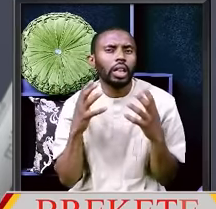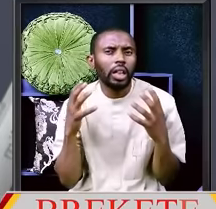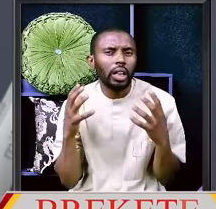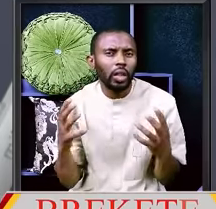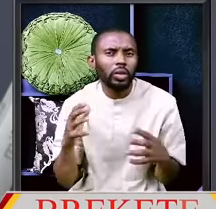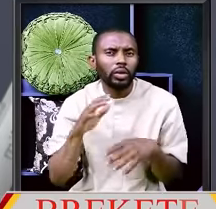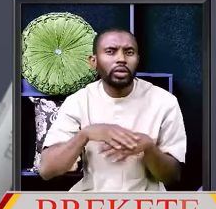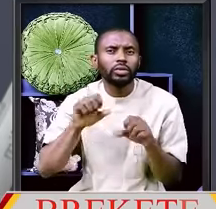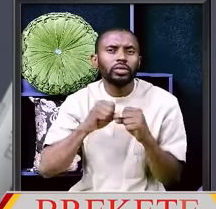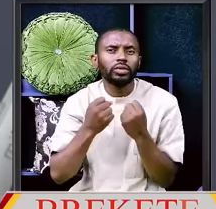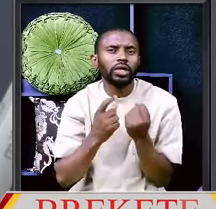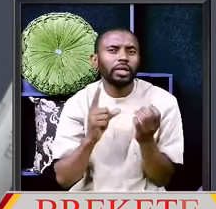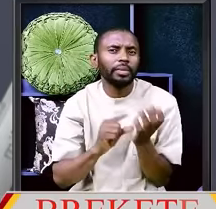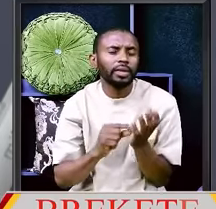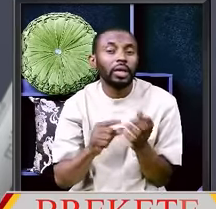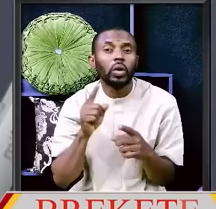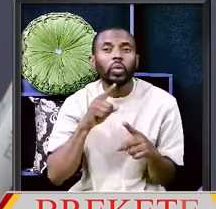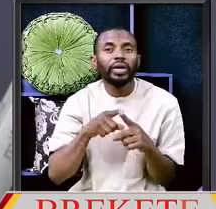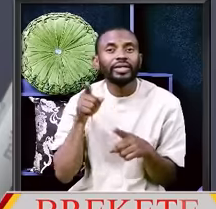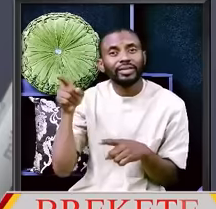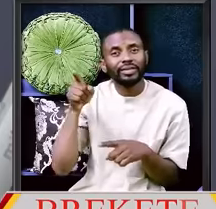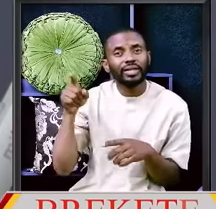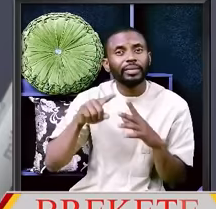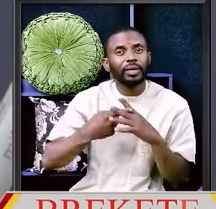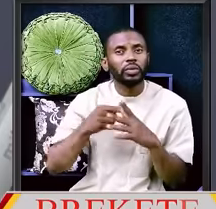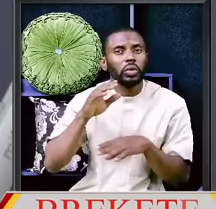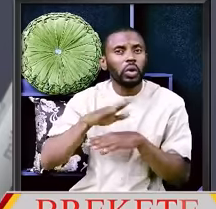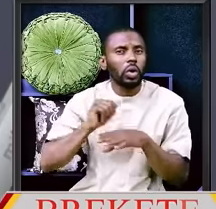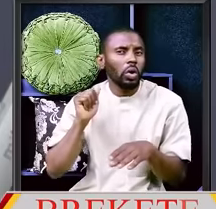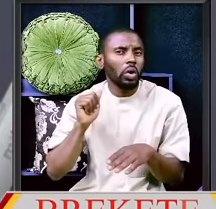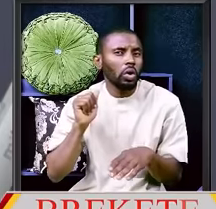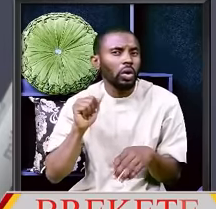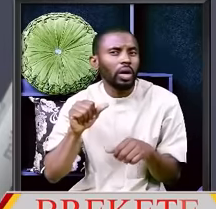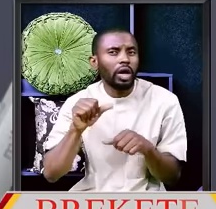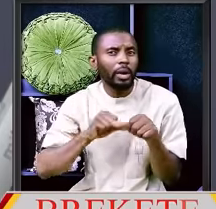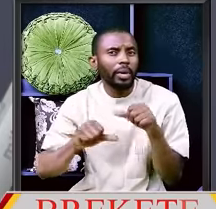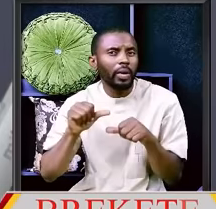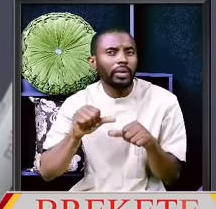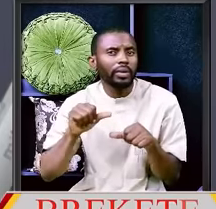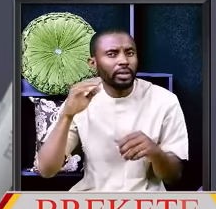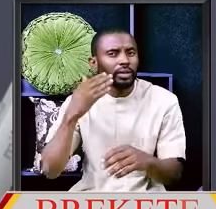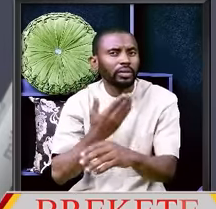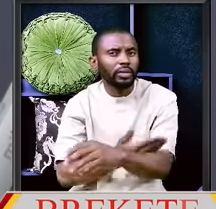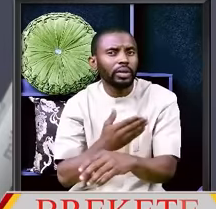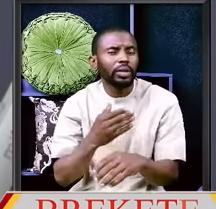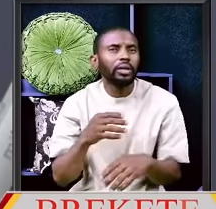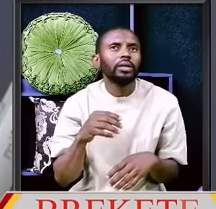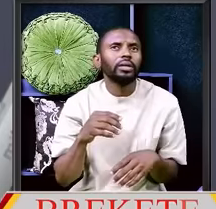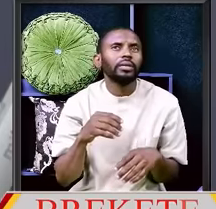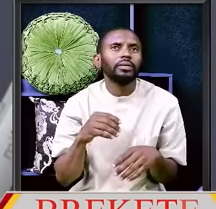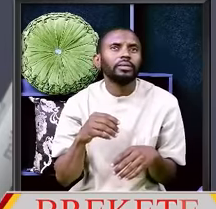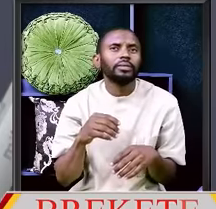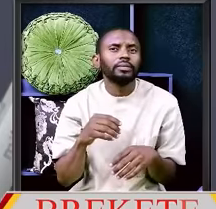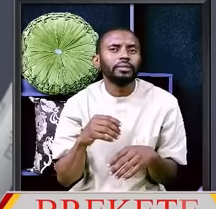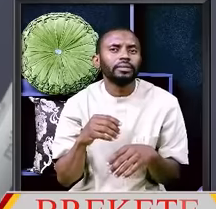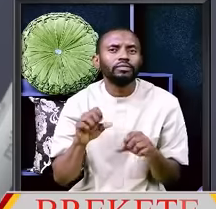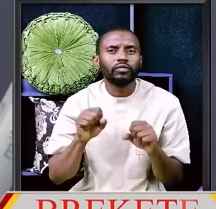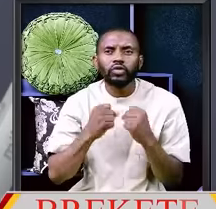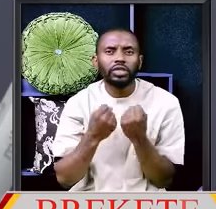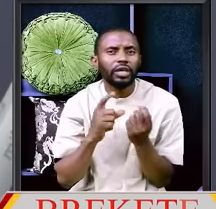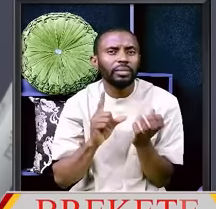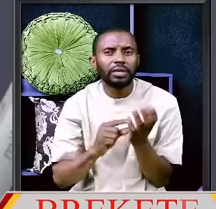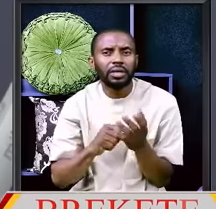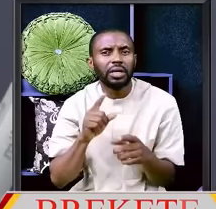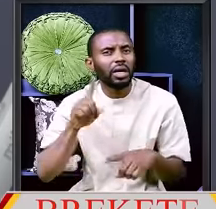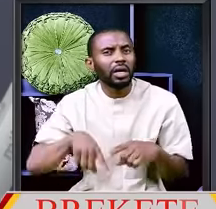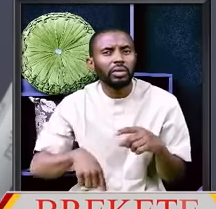media. Hence, he started coming out to actually defend himself. But he saw that defending himself on social media cannot help